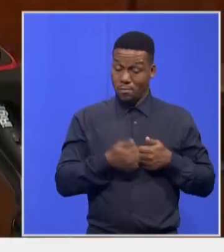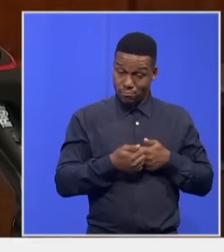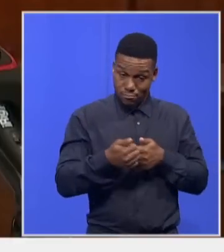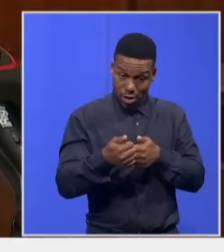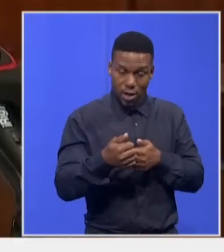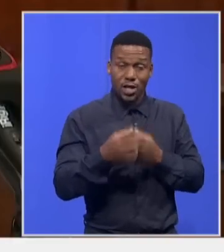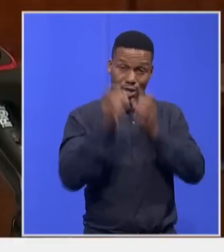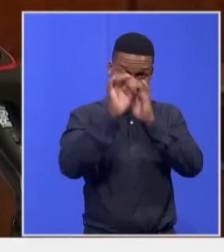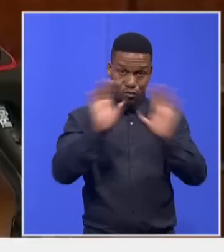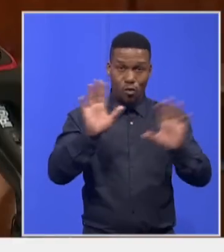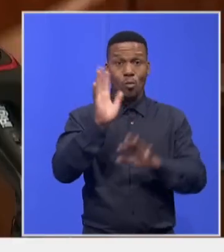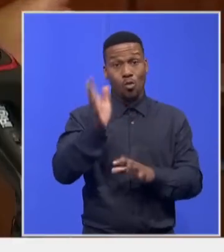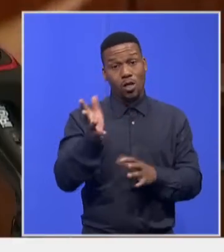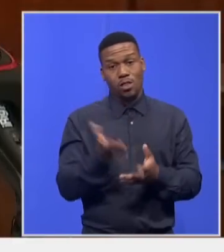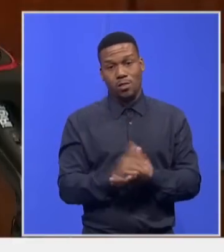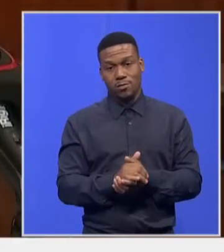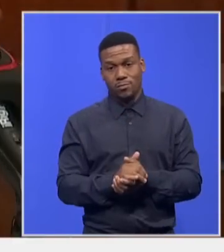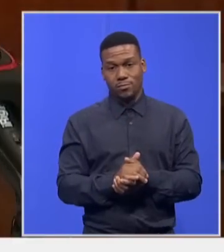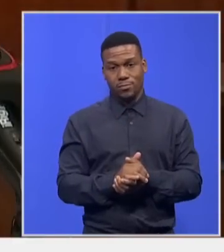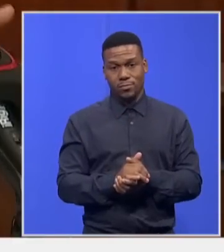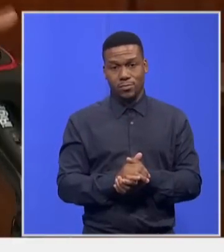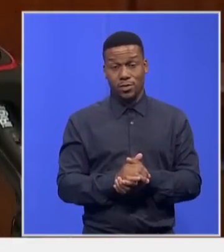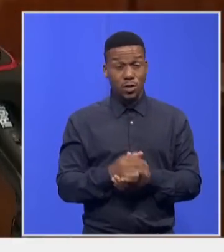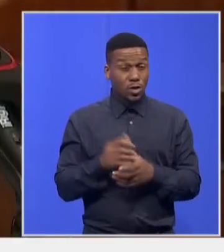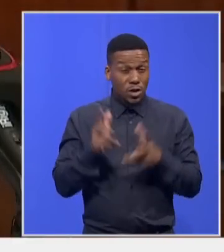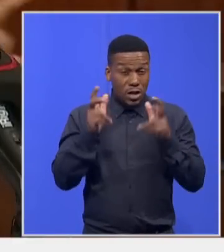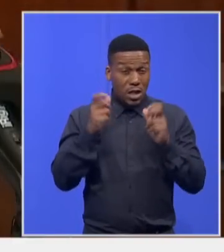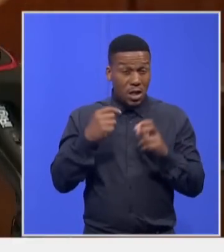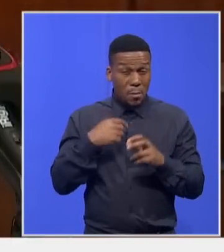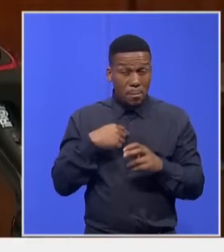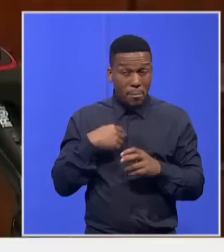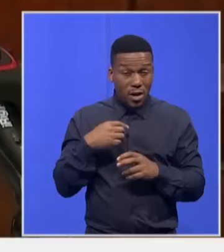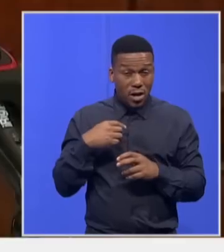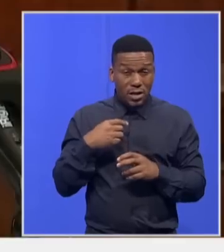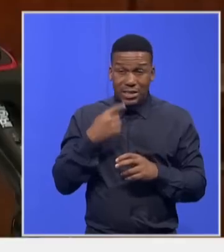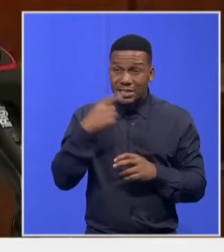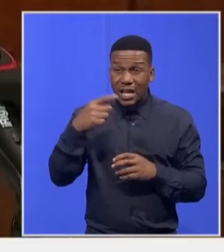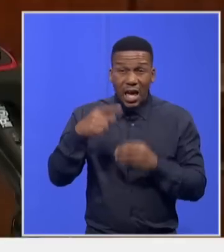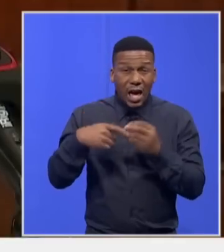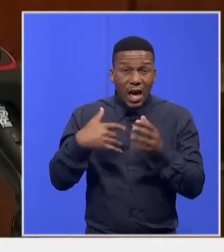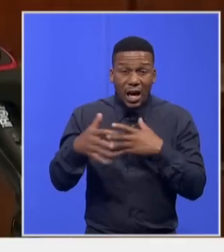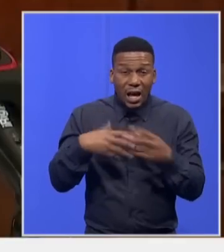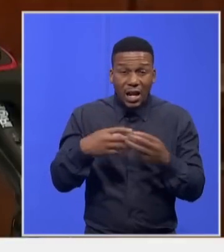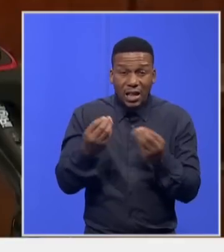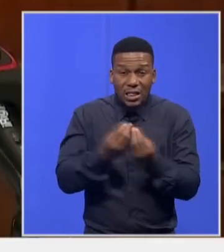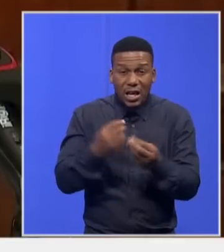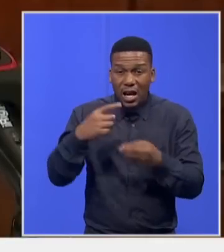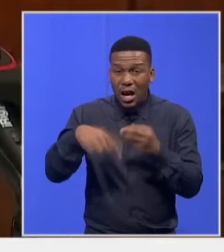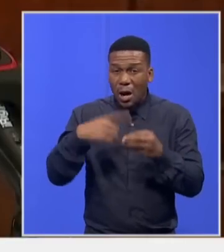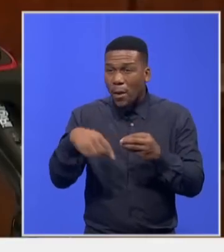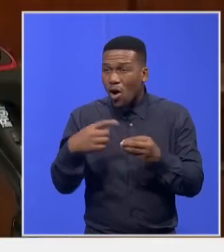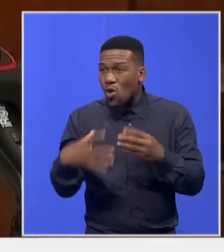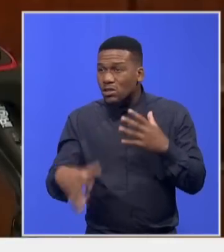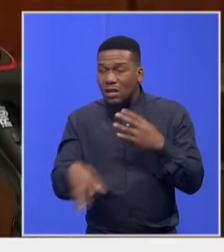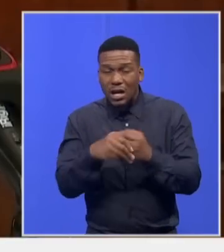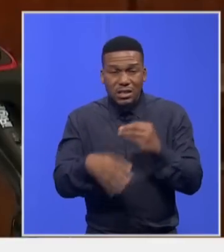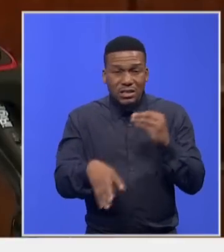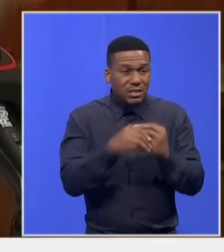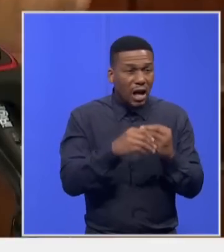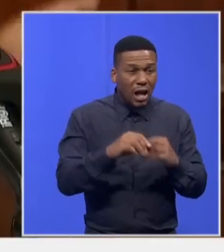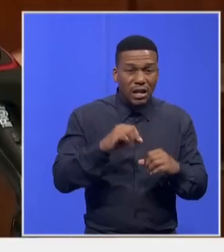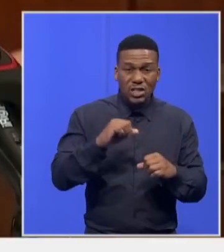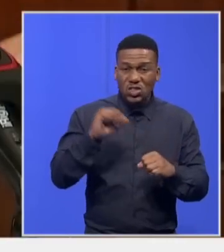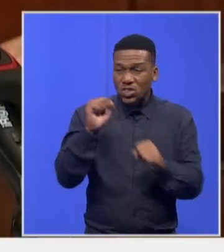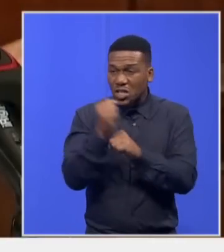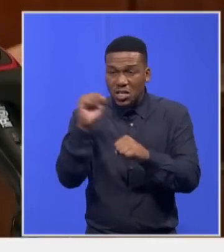this submission. I've not said anything about additional generation from the renewable energy complex, because